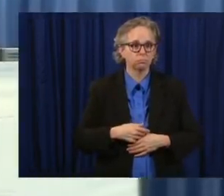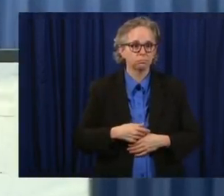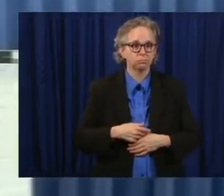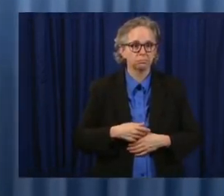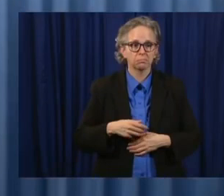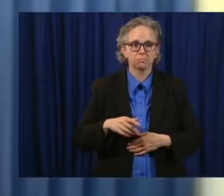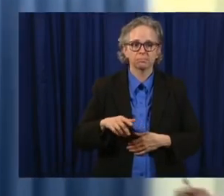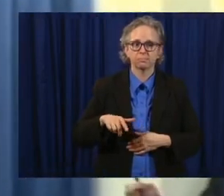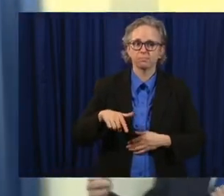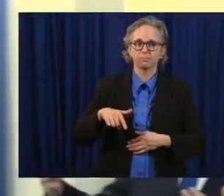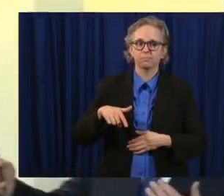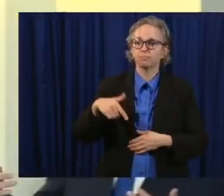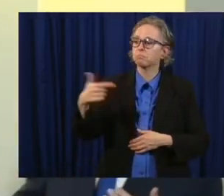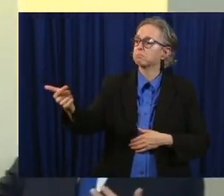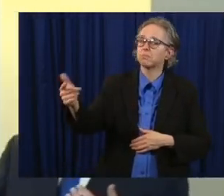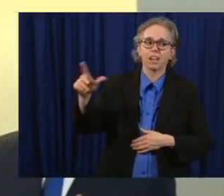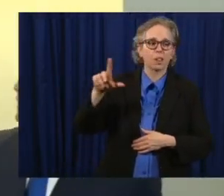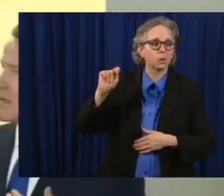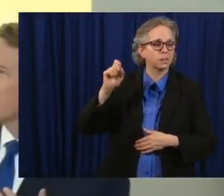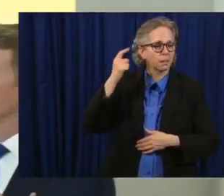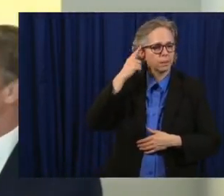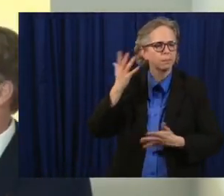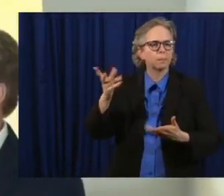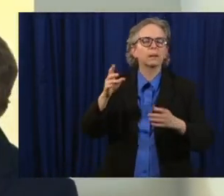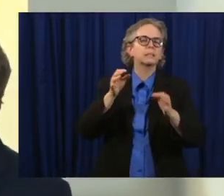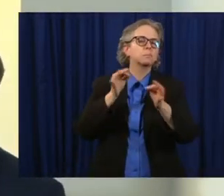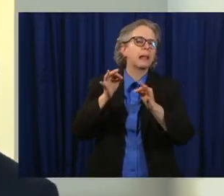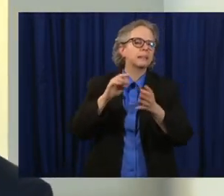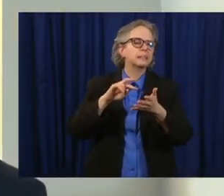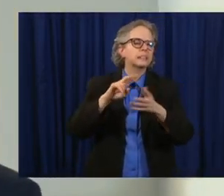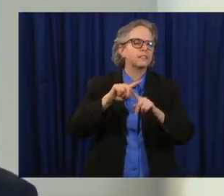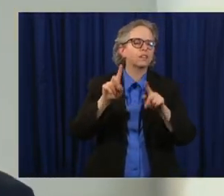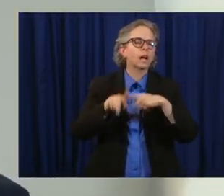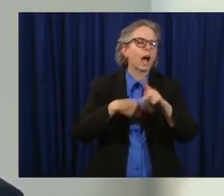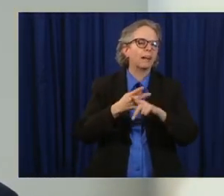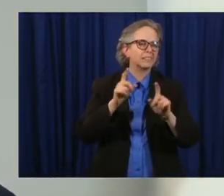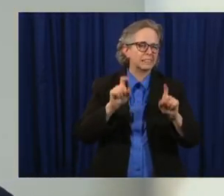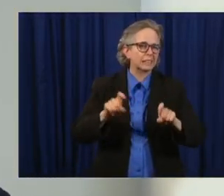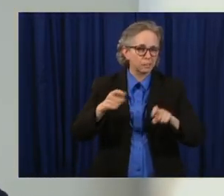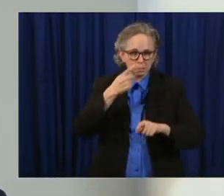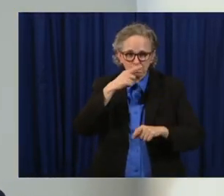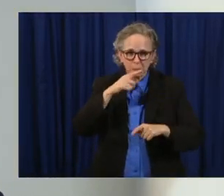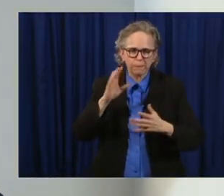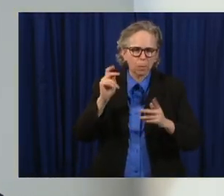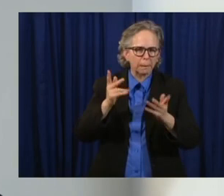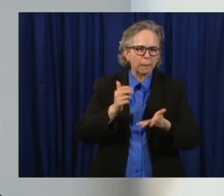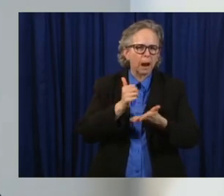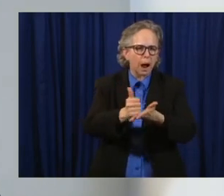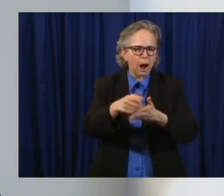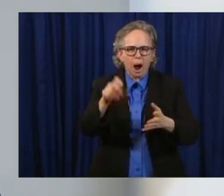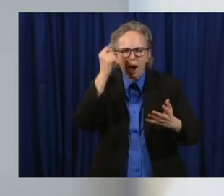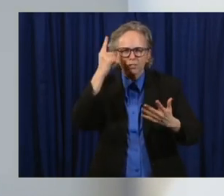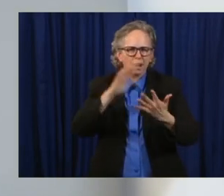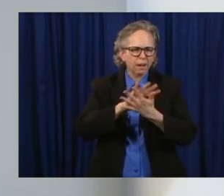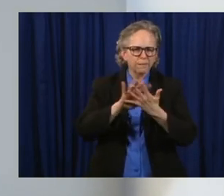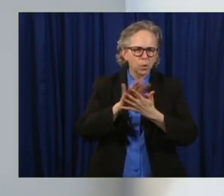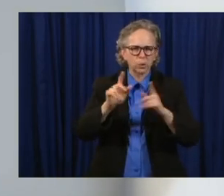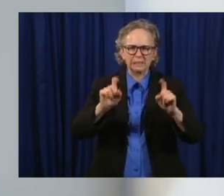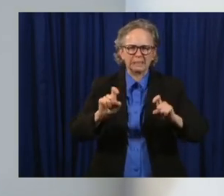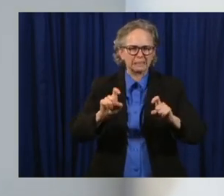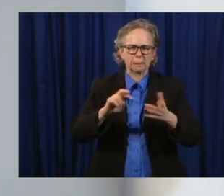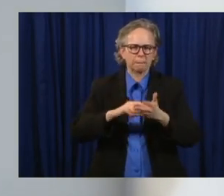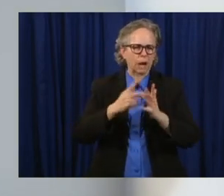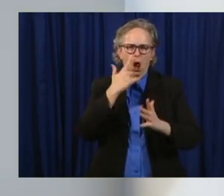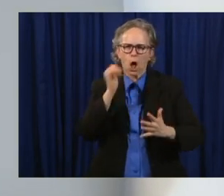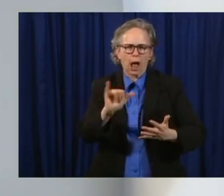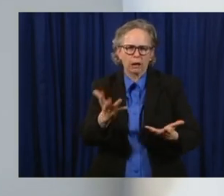the two different types of testing, because I think we're getting a little bit of confusion on what we mean by testing. One to detect the